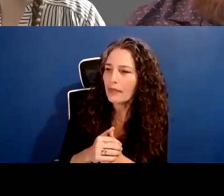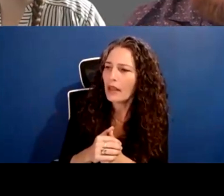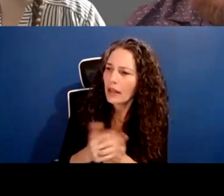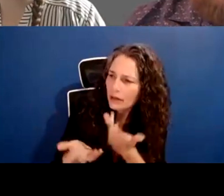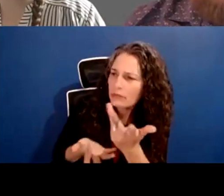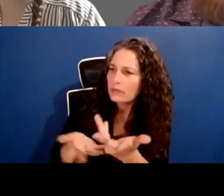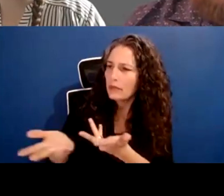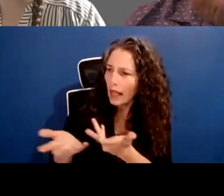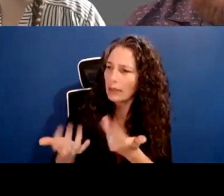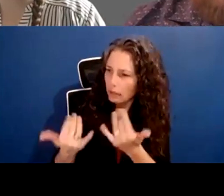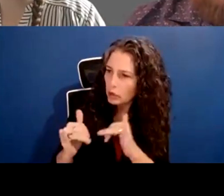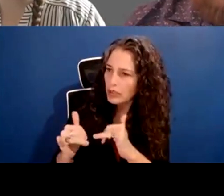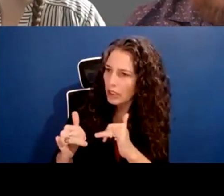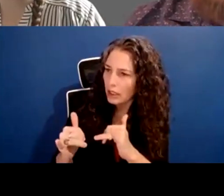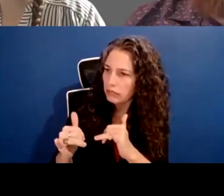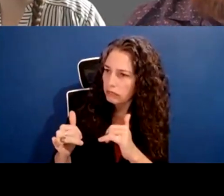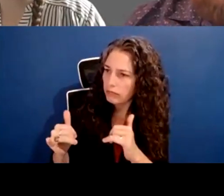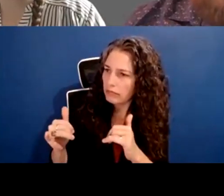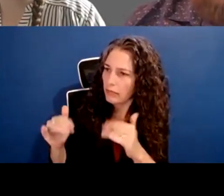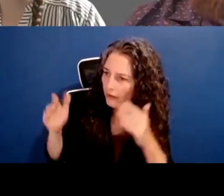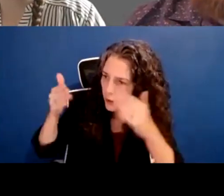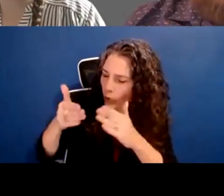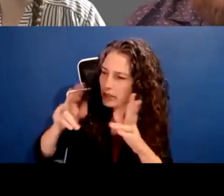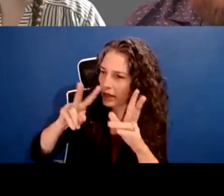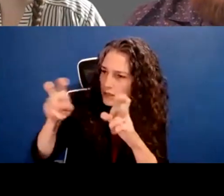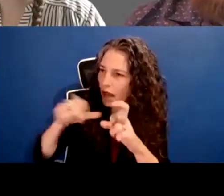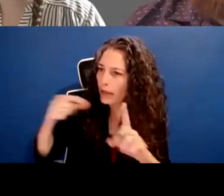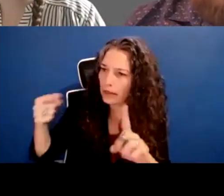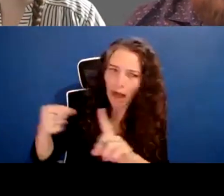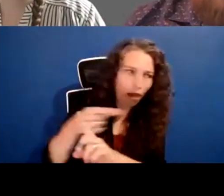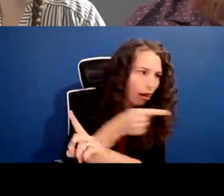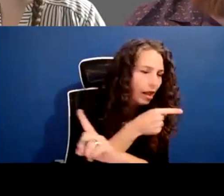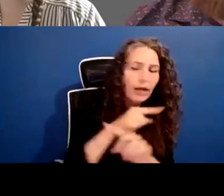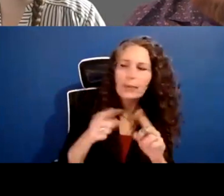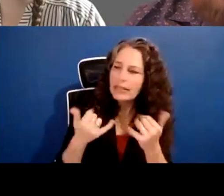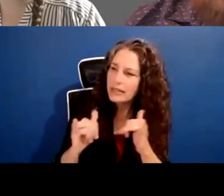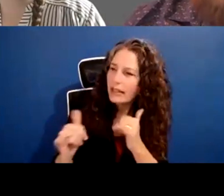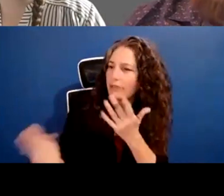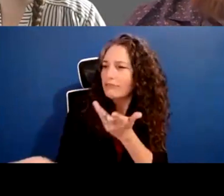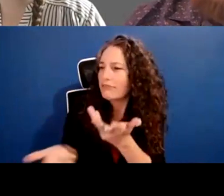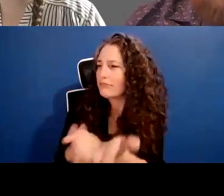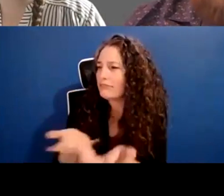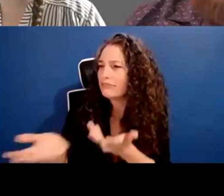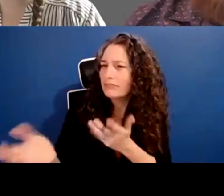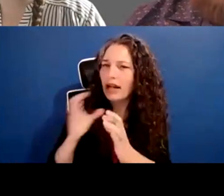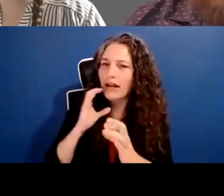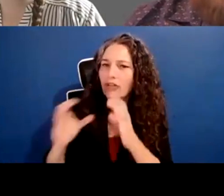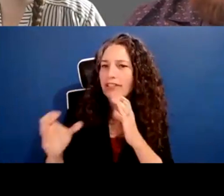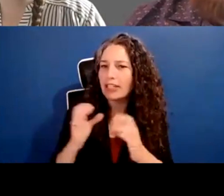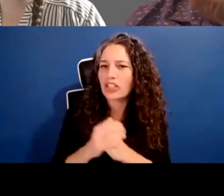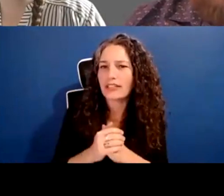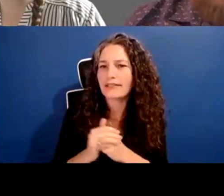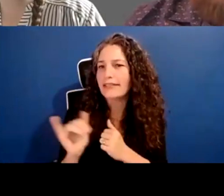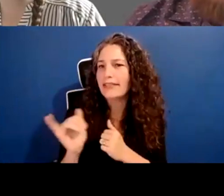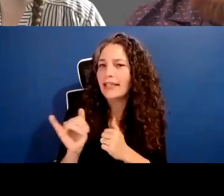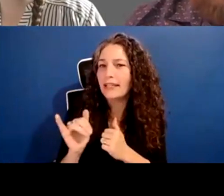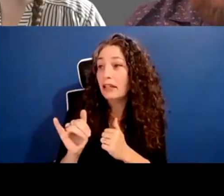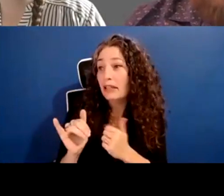like having conversations, especially when you hadn't had that pre-meeting and you didn't know the person.